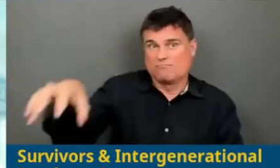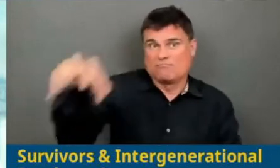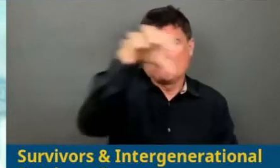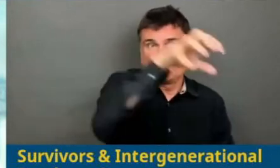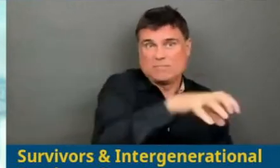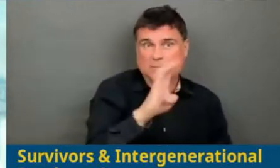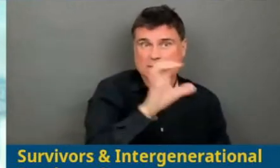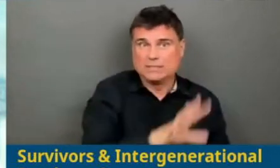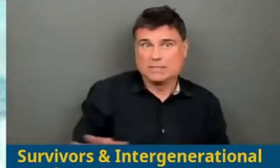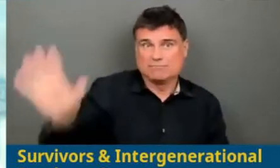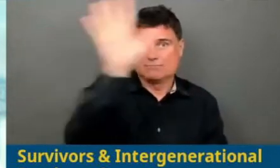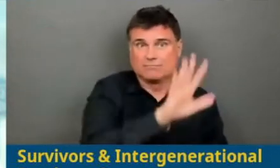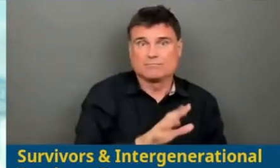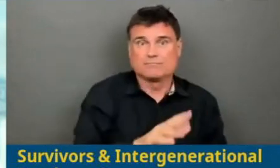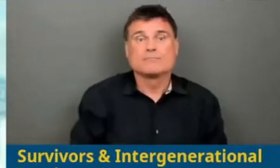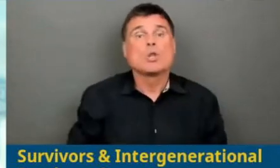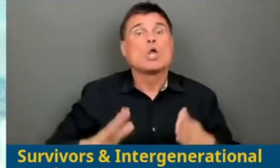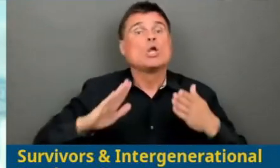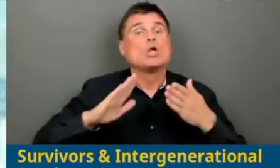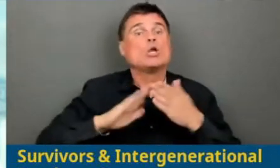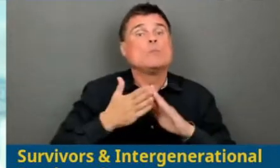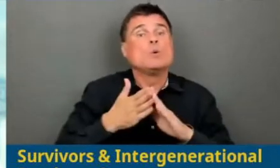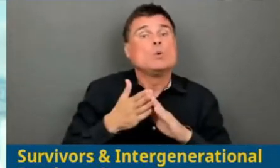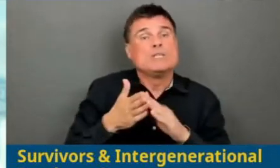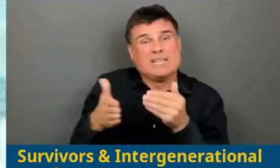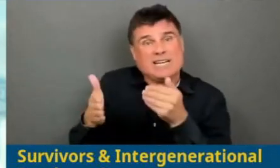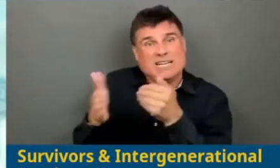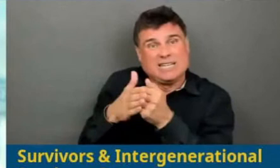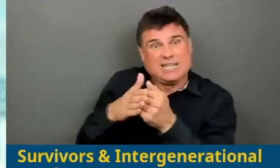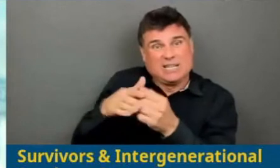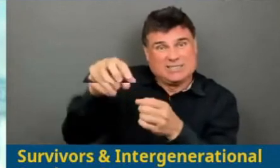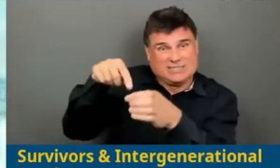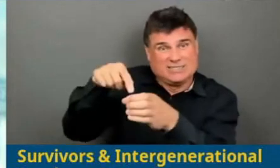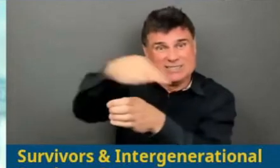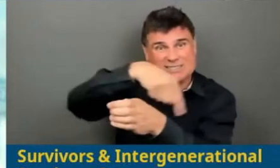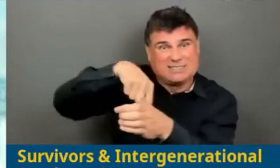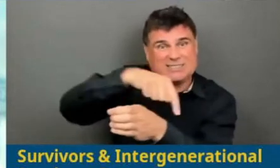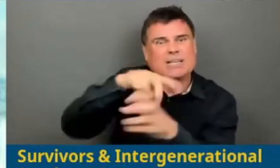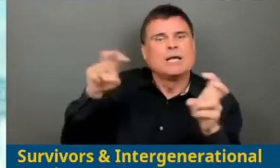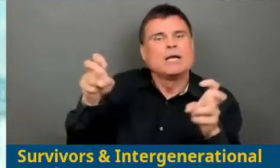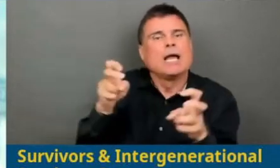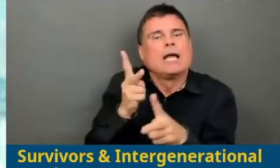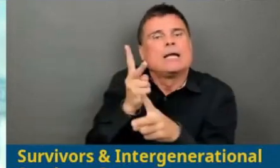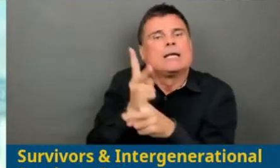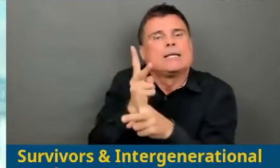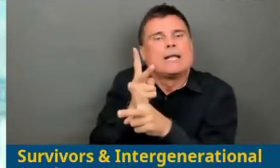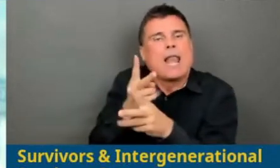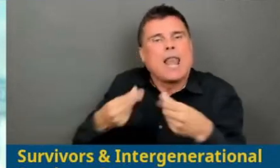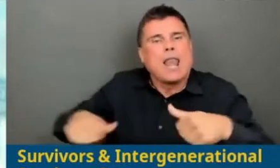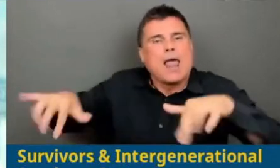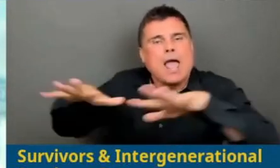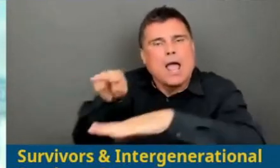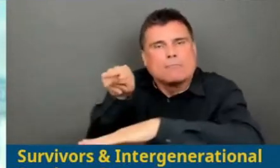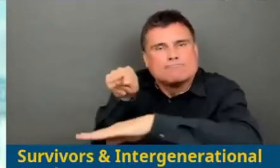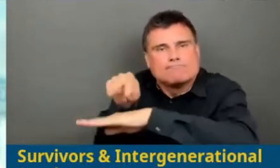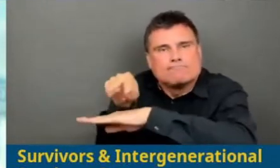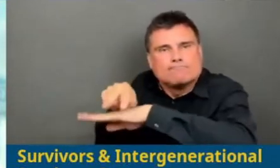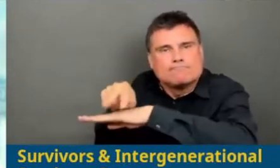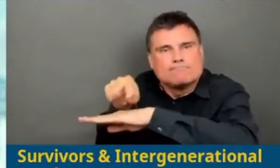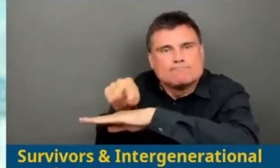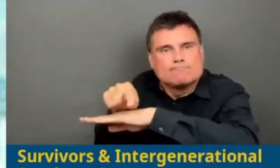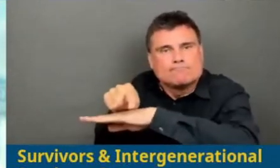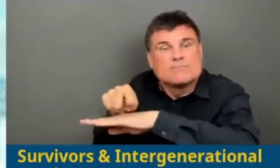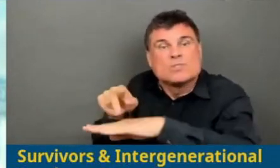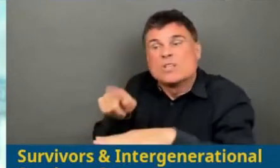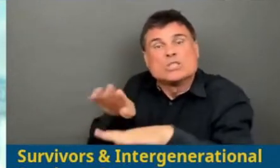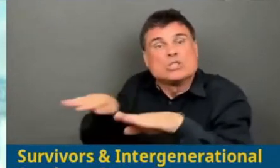communities nearby are called the caretaker communities, and they are the custodians of the missing children. We've